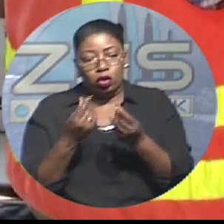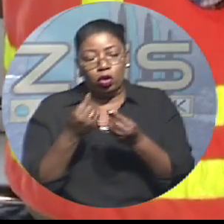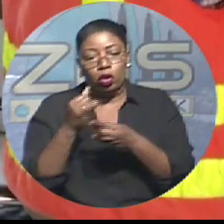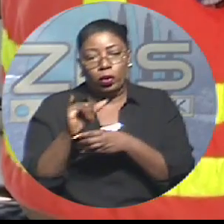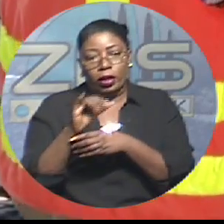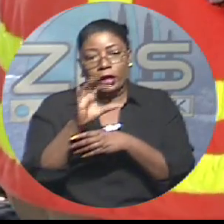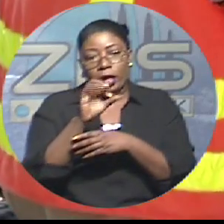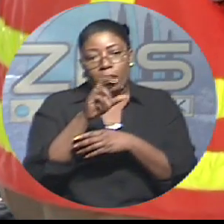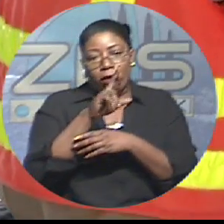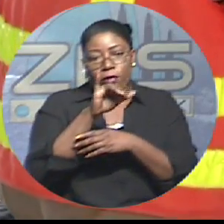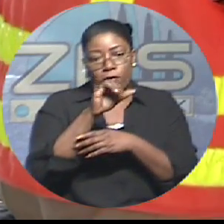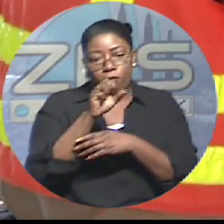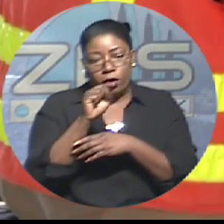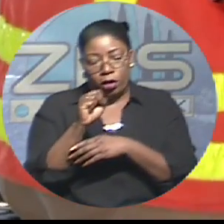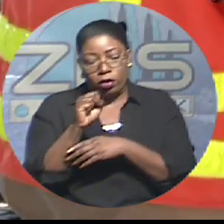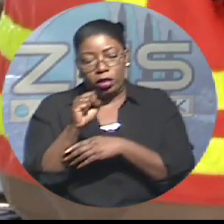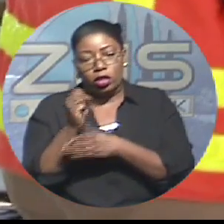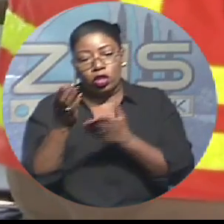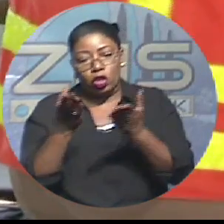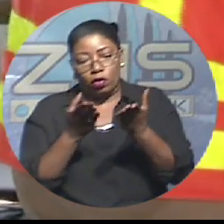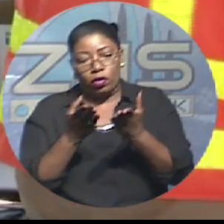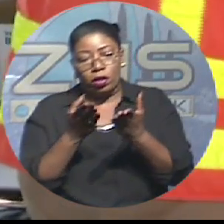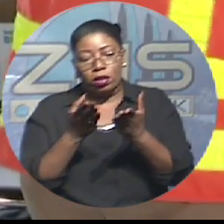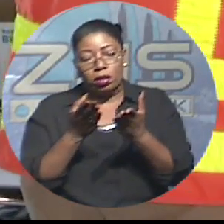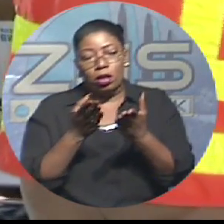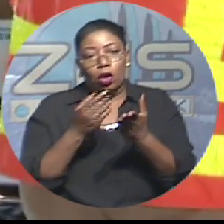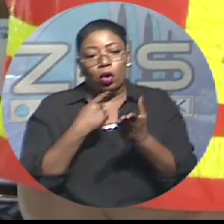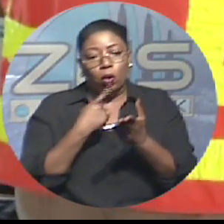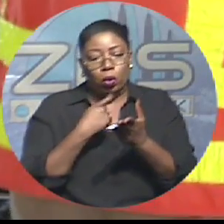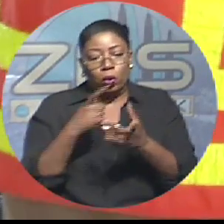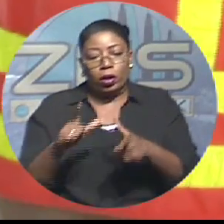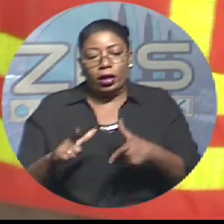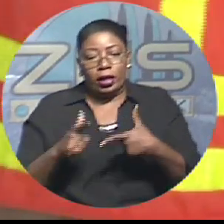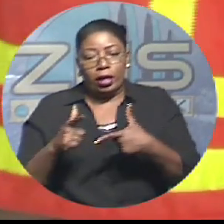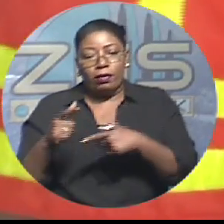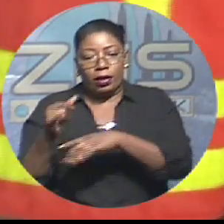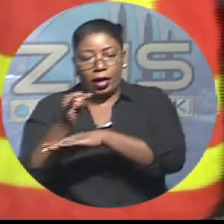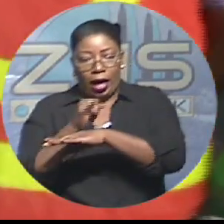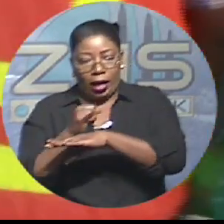services for people working in one island and living in the next. Clint Watson, ZNS9.